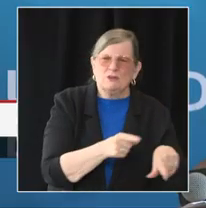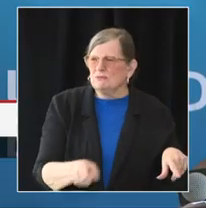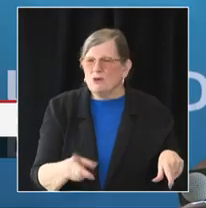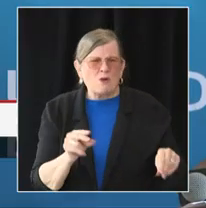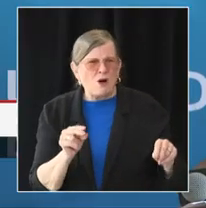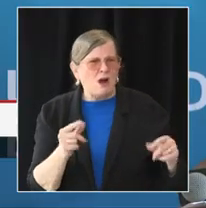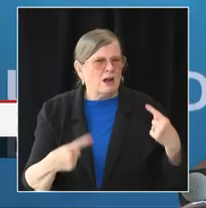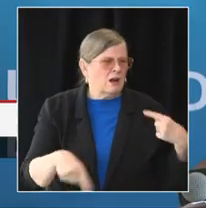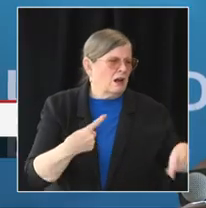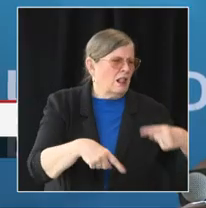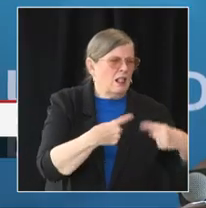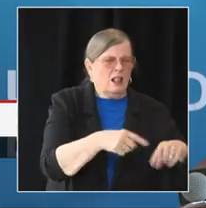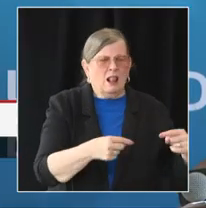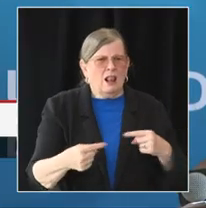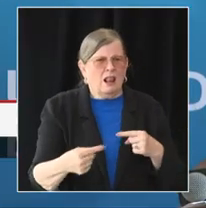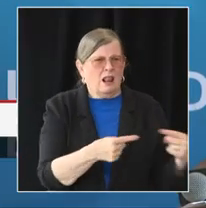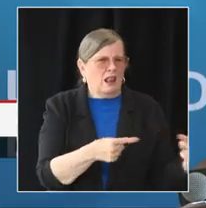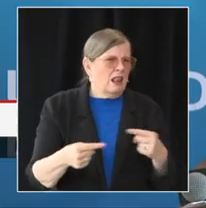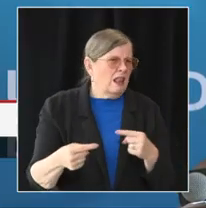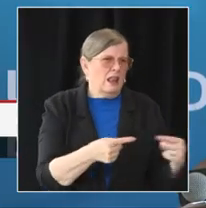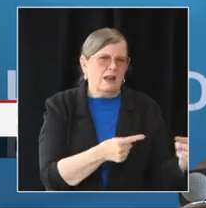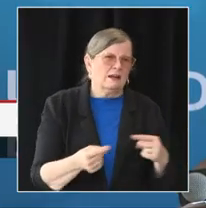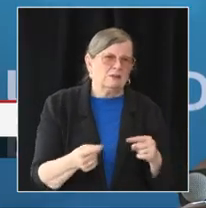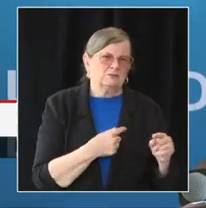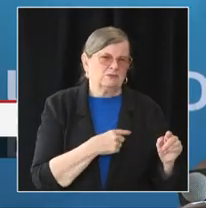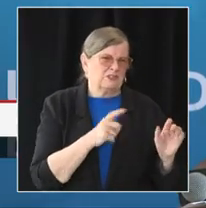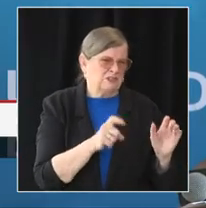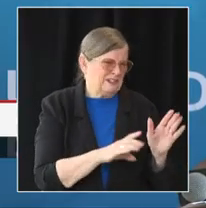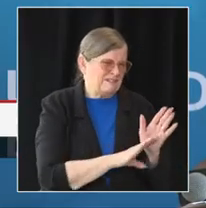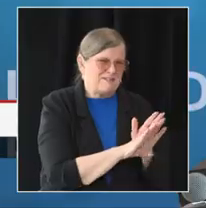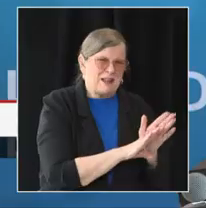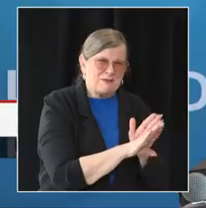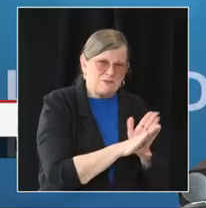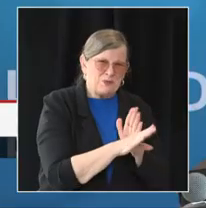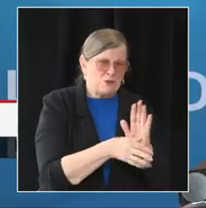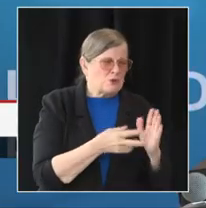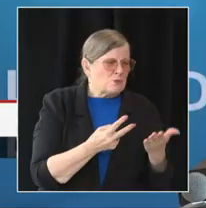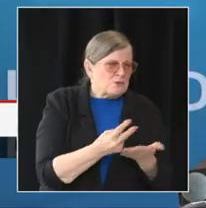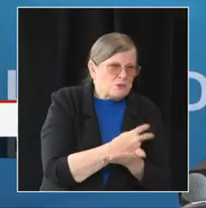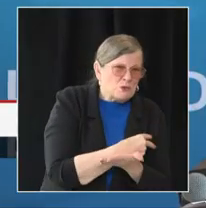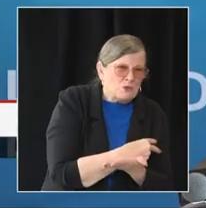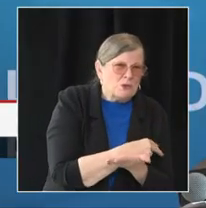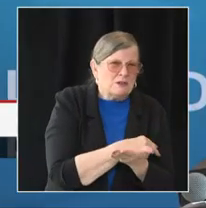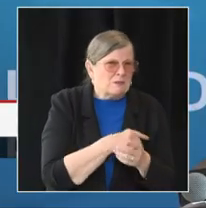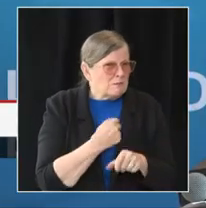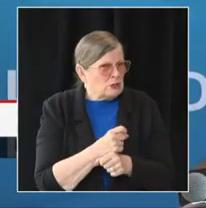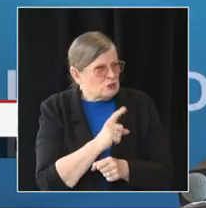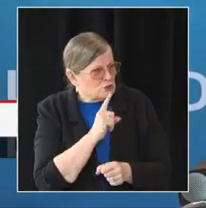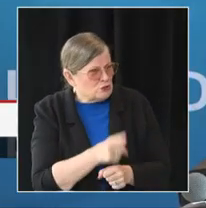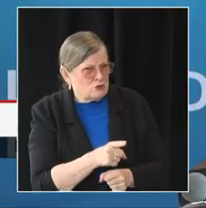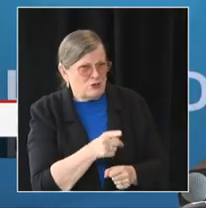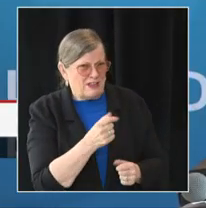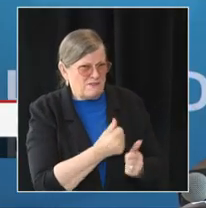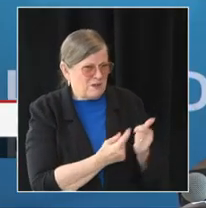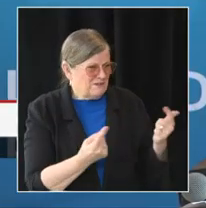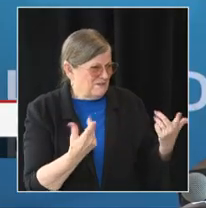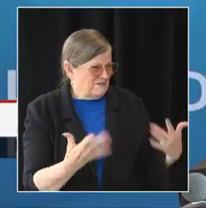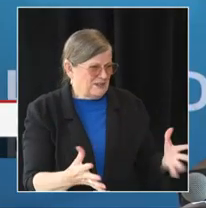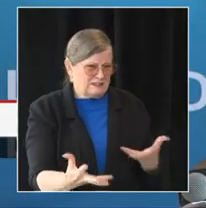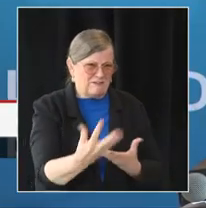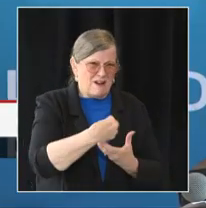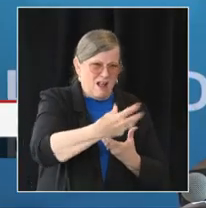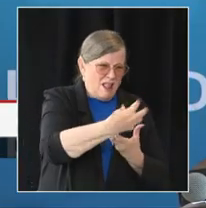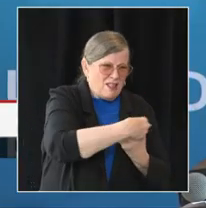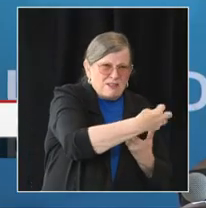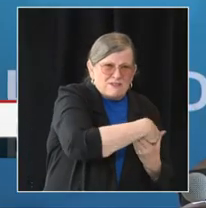subtitles related to development review and making sure that affected parties get the great weight they